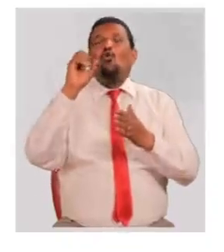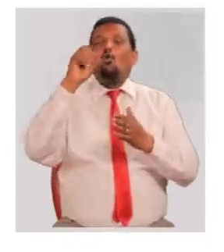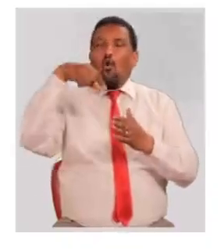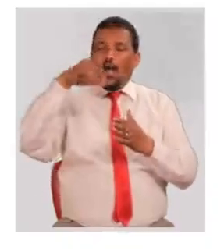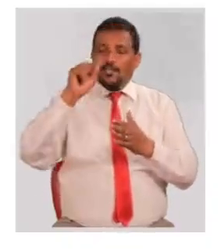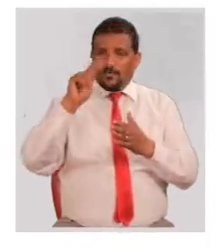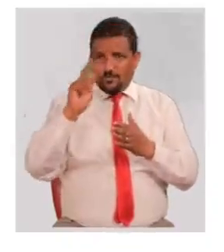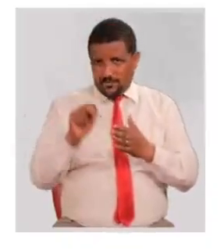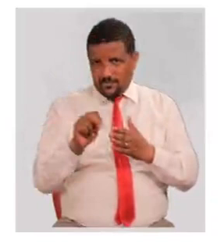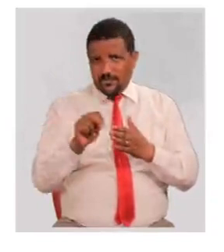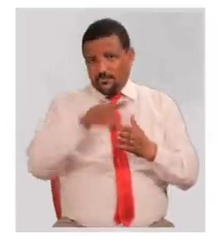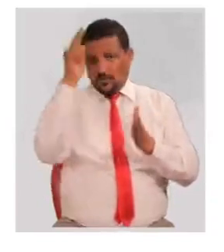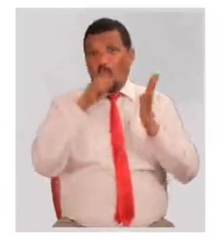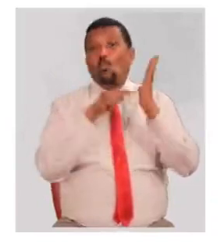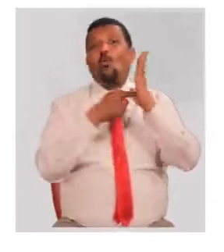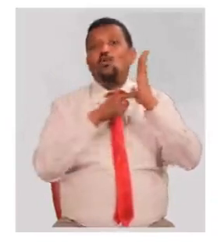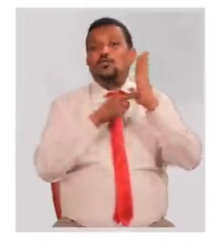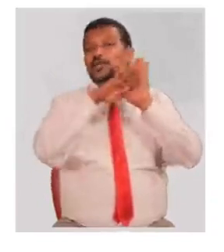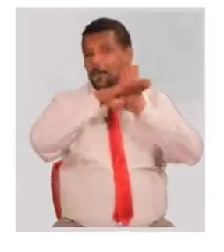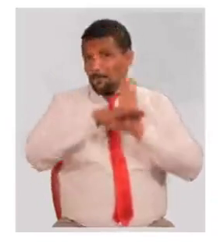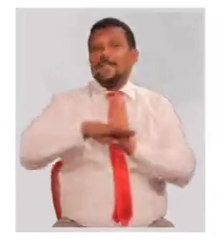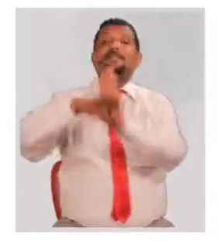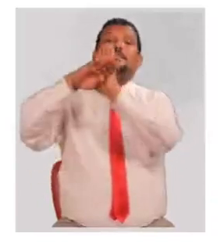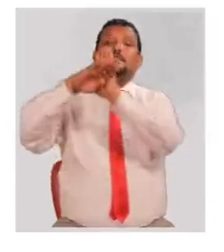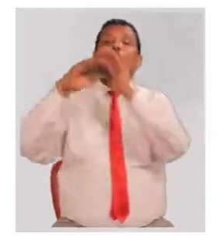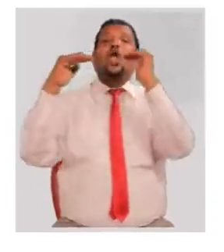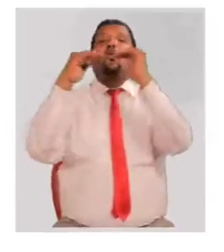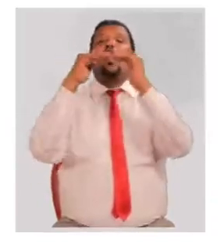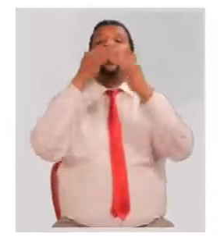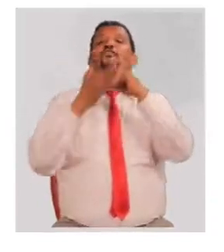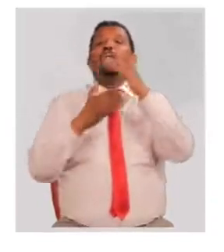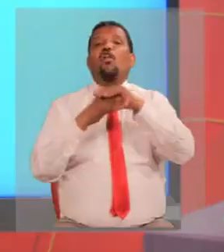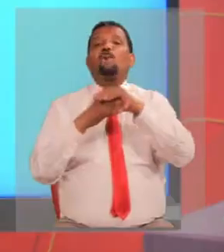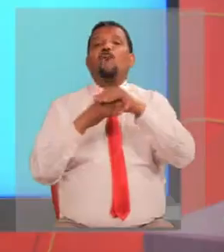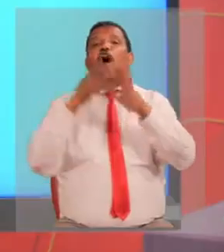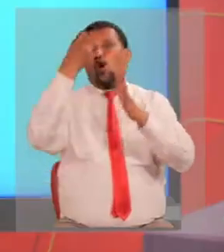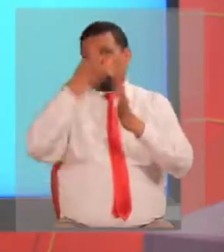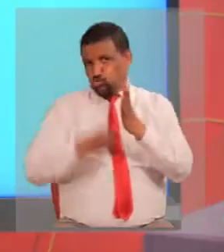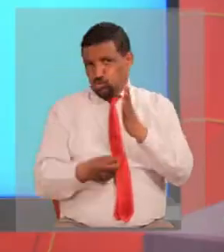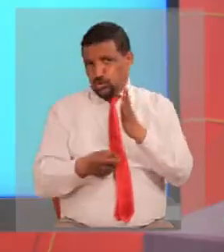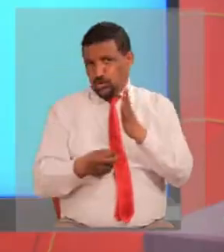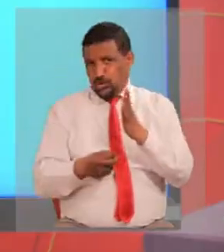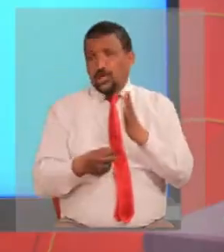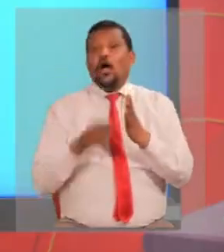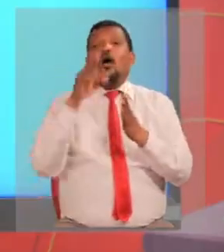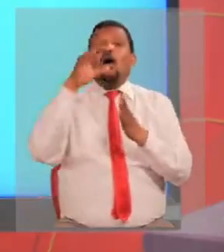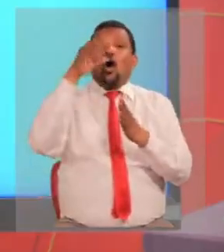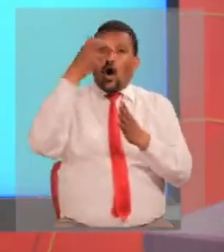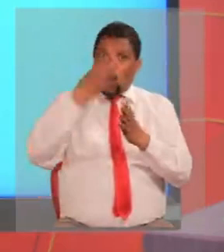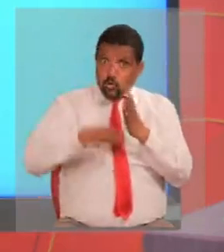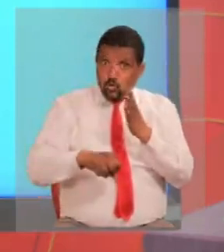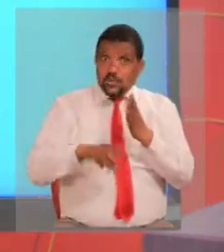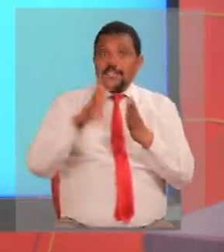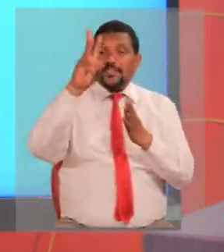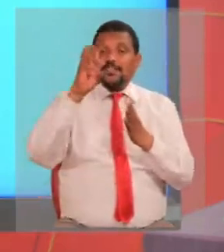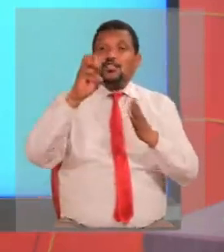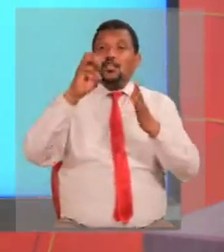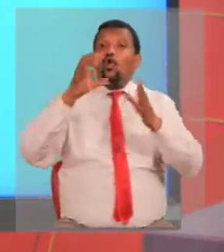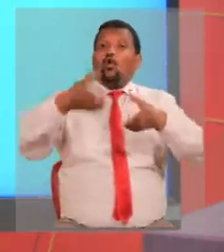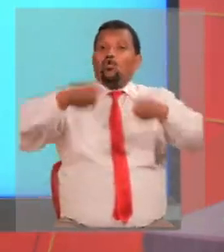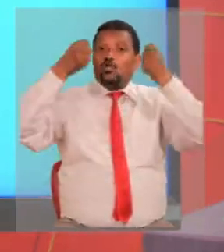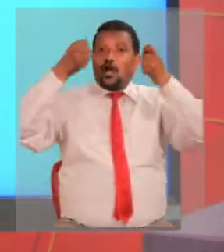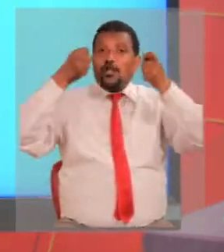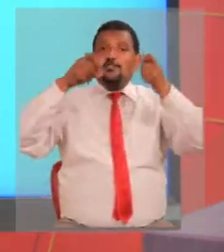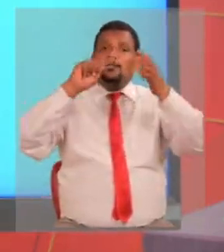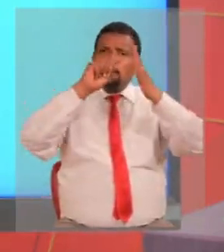on the Isoquant represents equal level of output. If the output is 60 quintal at this point, it is